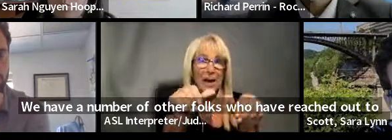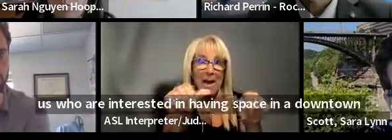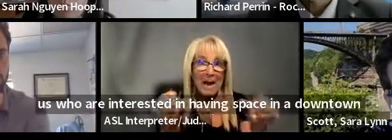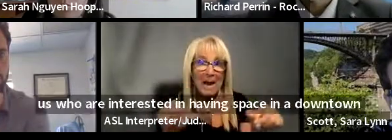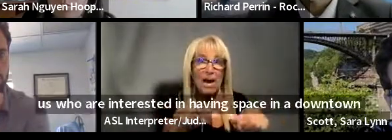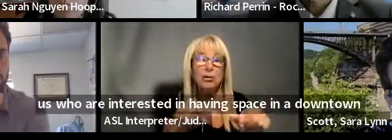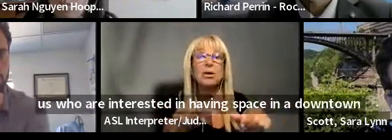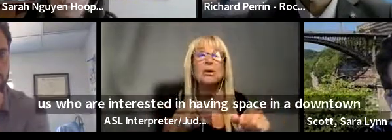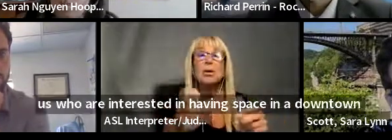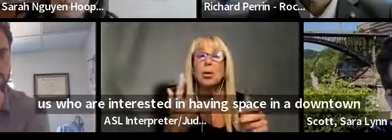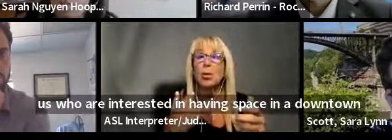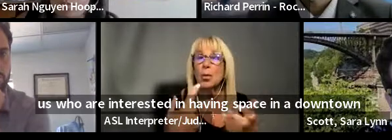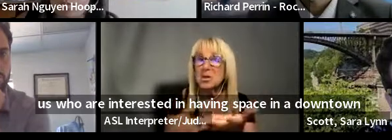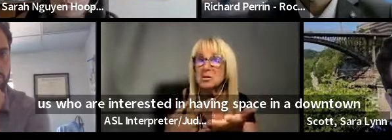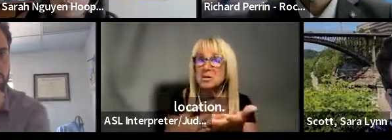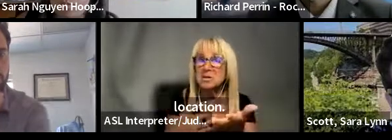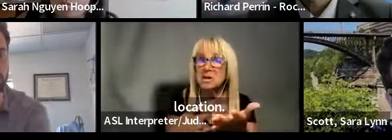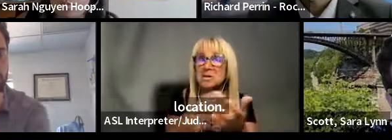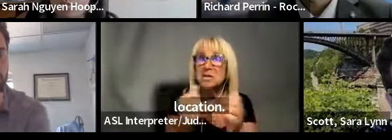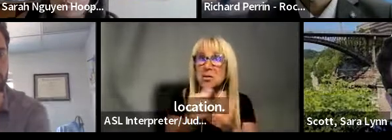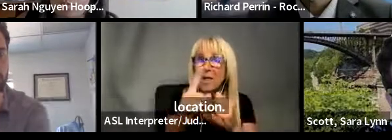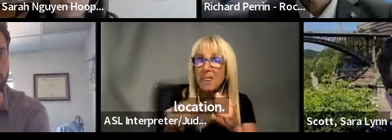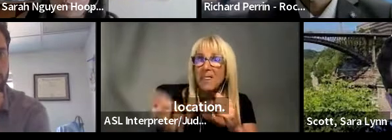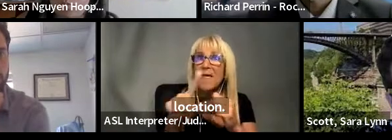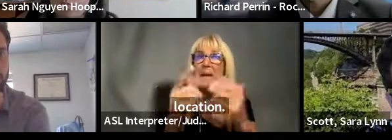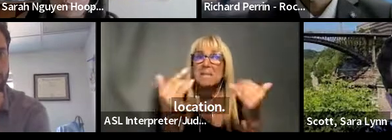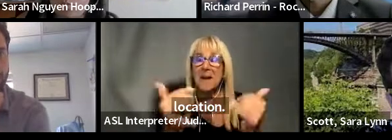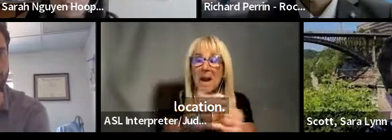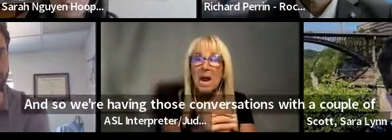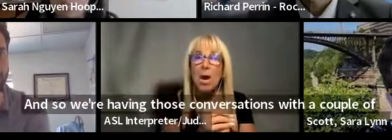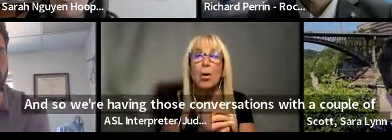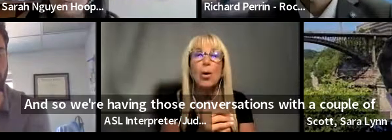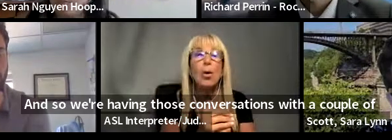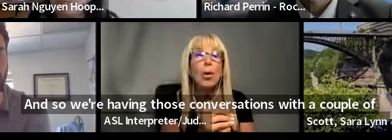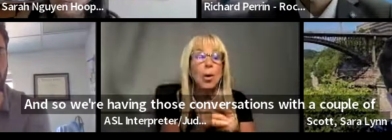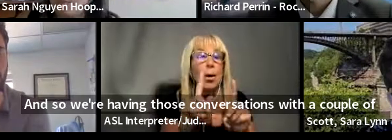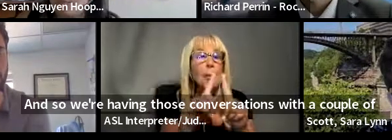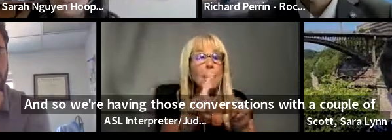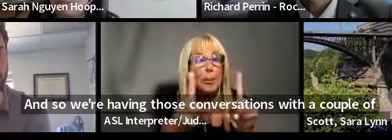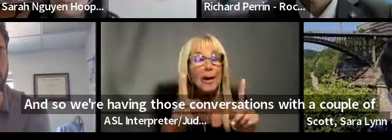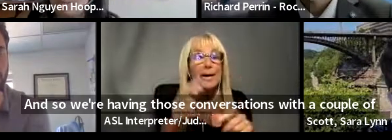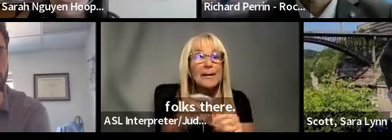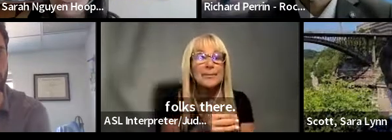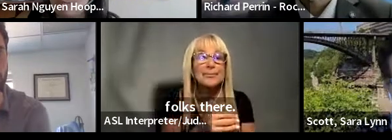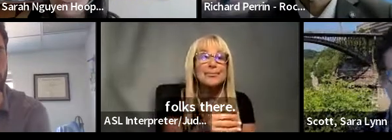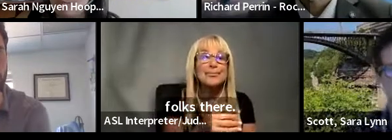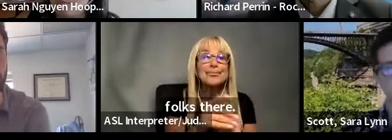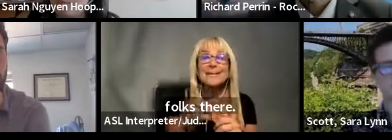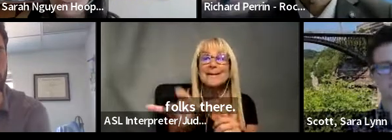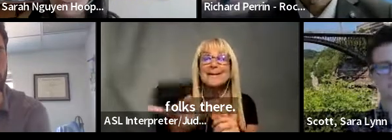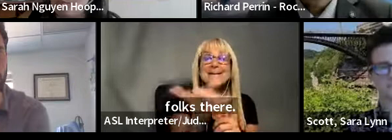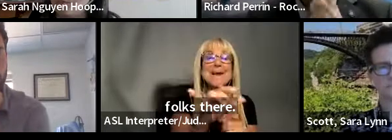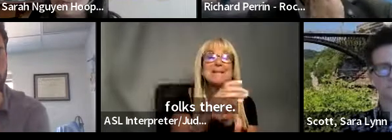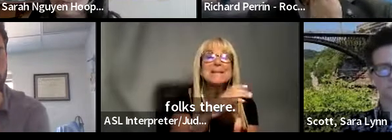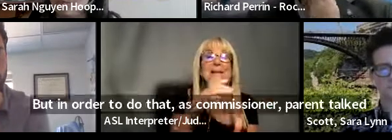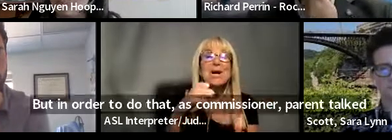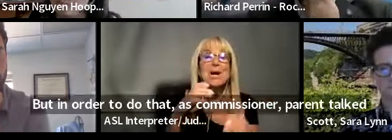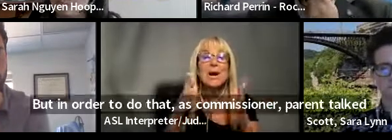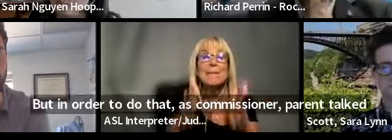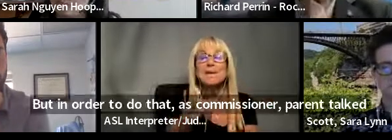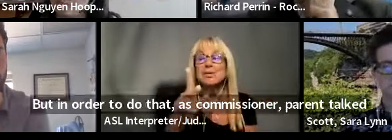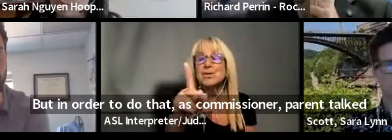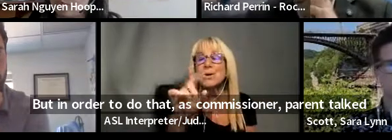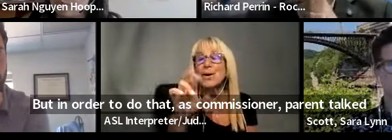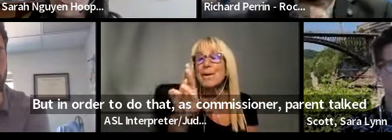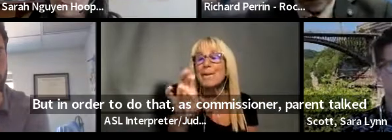we're having those conversations with a couple of folks there. But in order to do that, as Commissioner Perrin talked about, we may